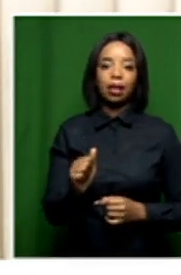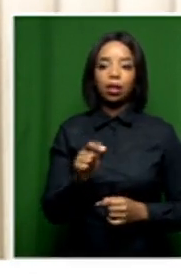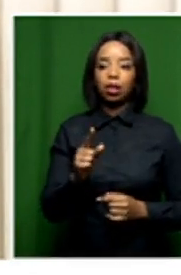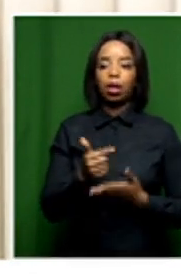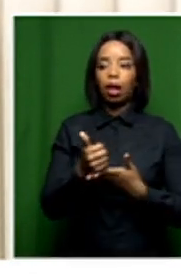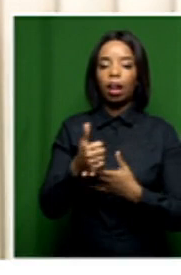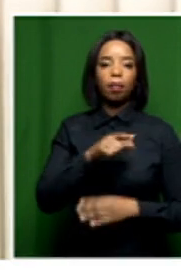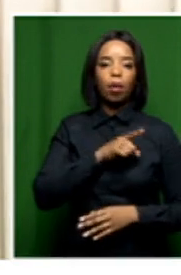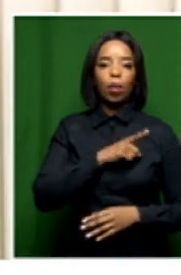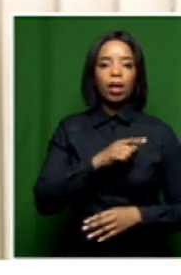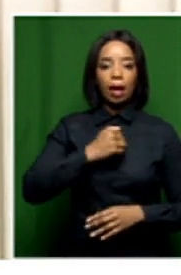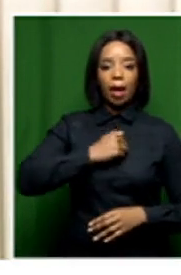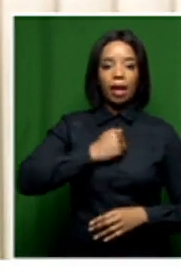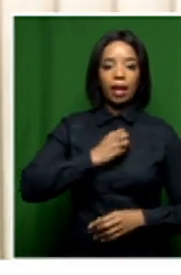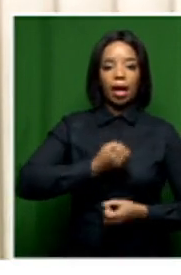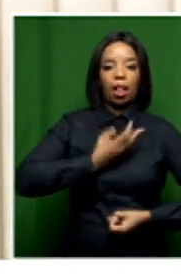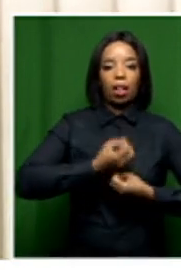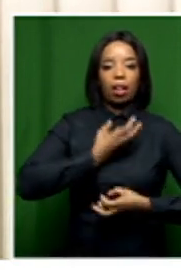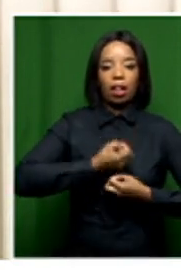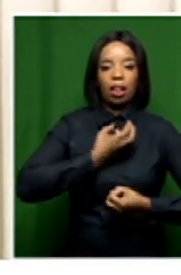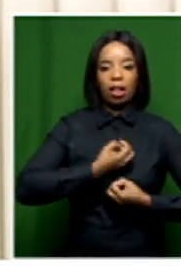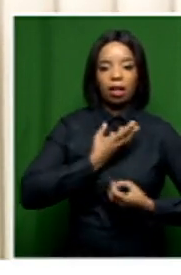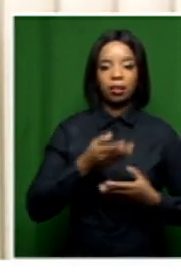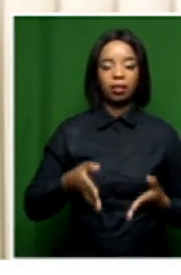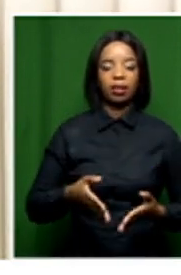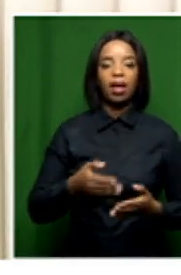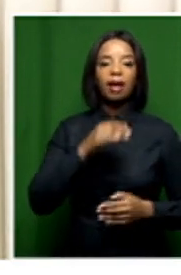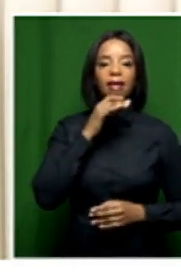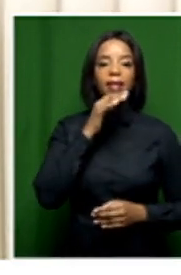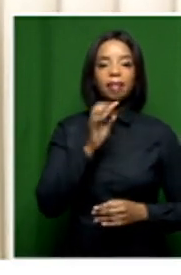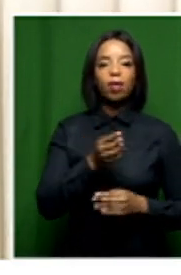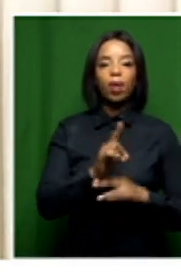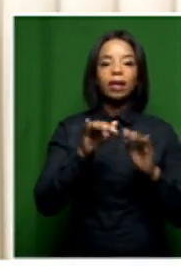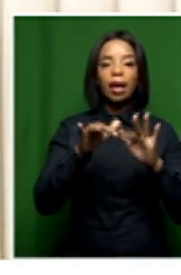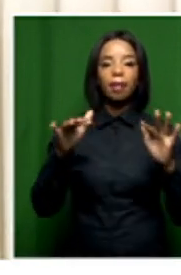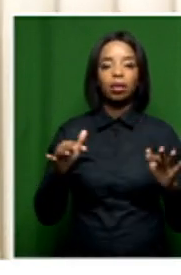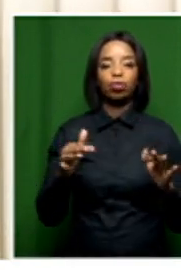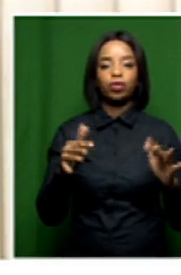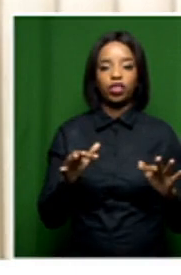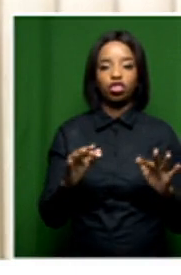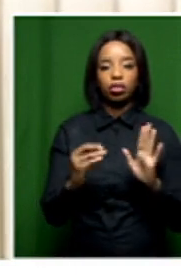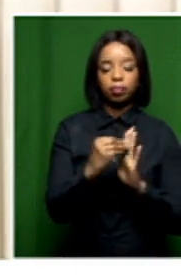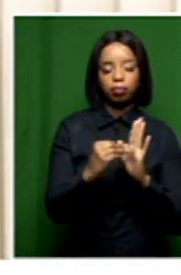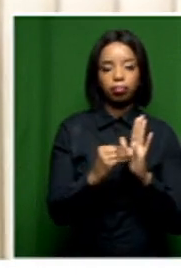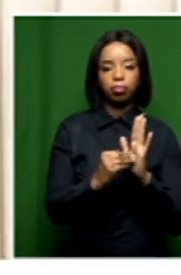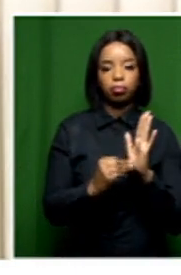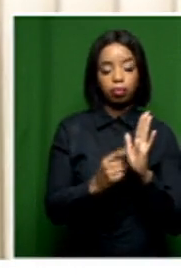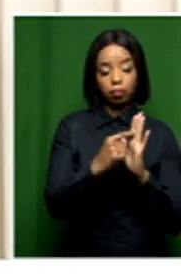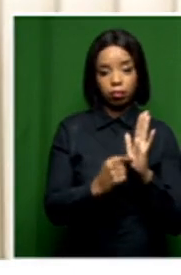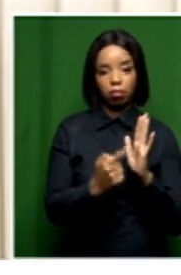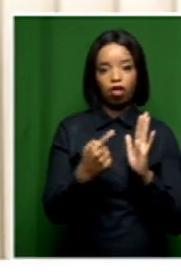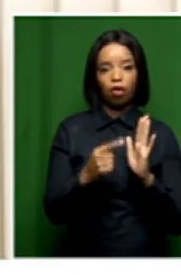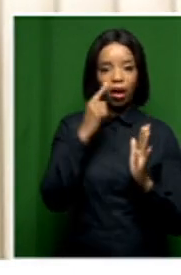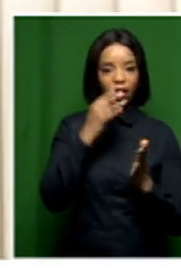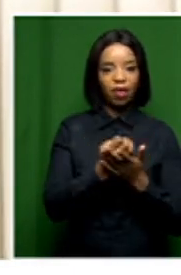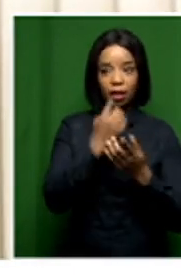my testimony here, of which on the following paragraphs of the people that have provided evidence, I want to dispute